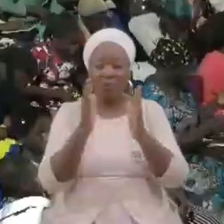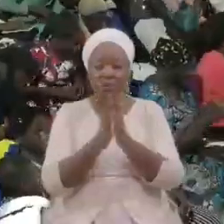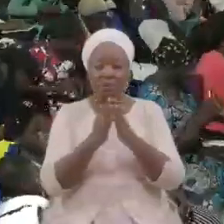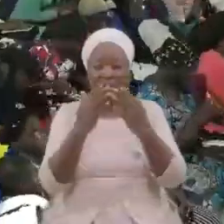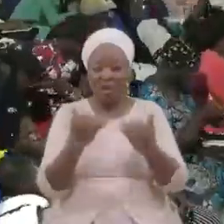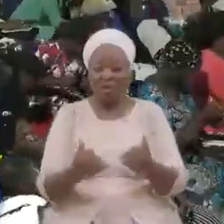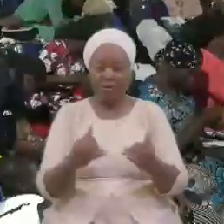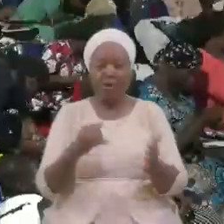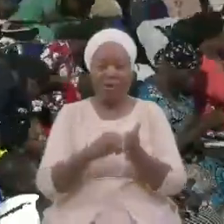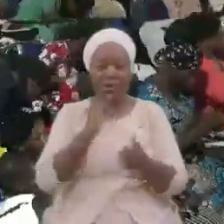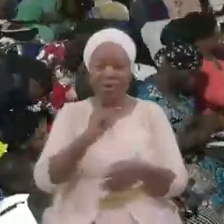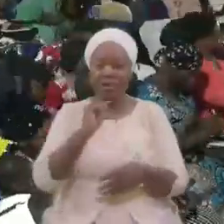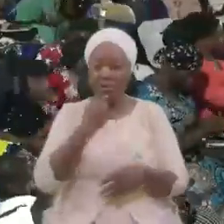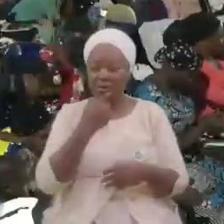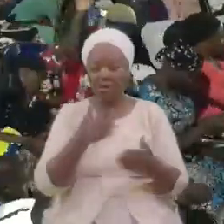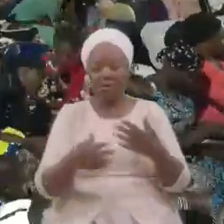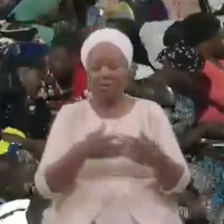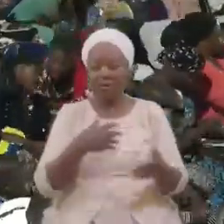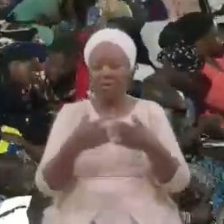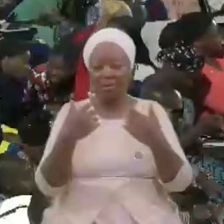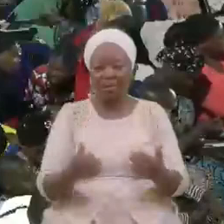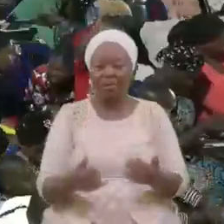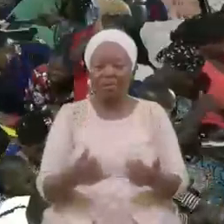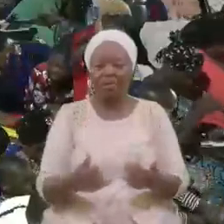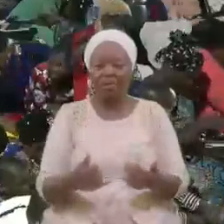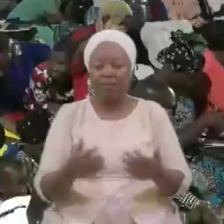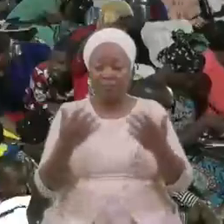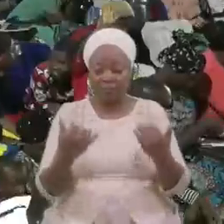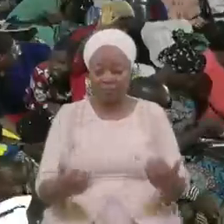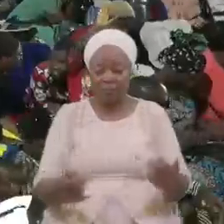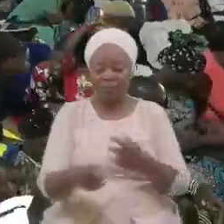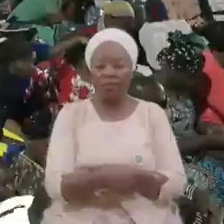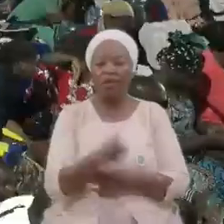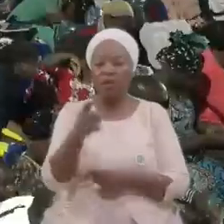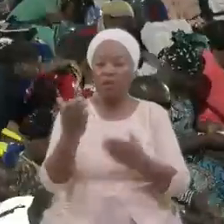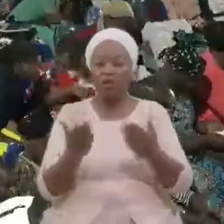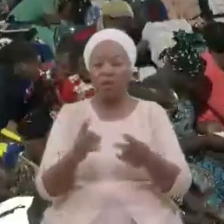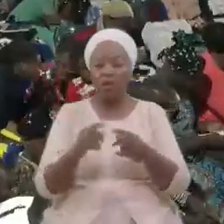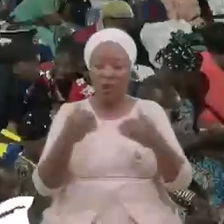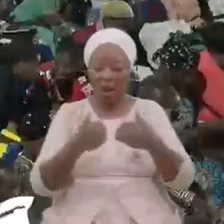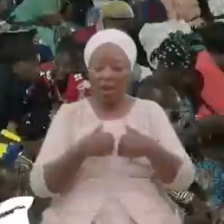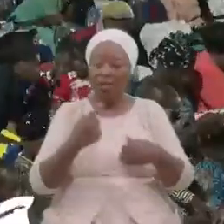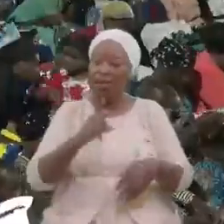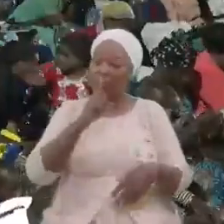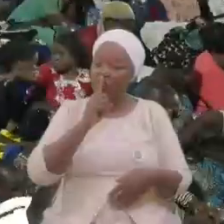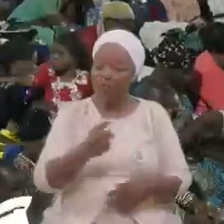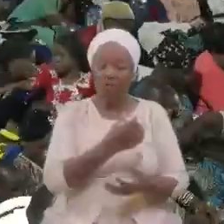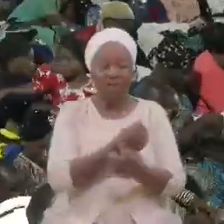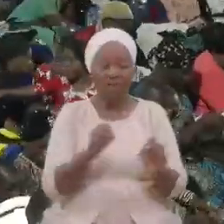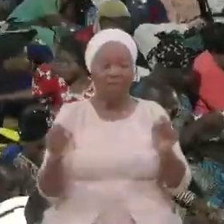eyes closed. Today, you want to have the real salvation.